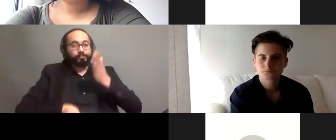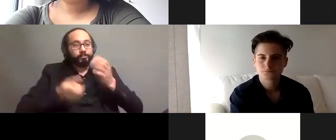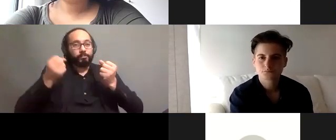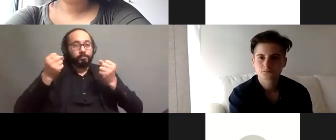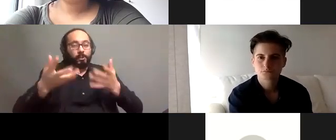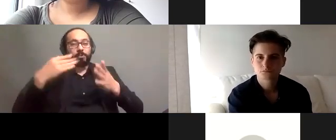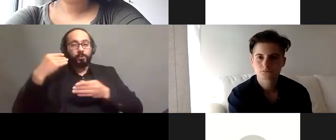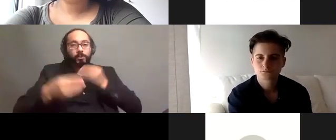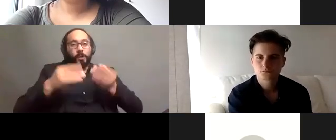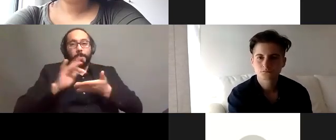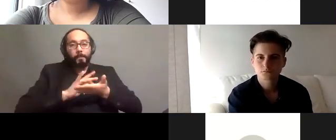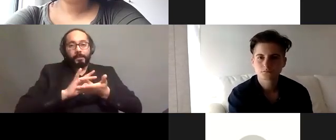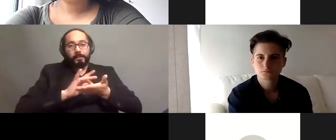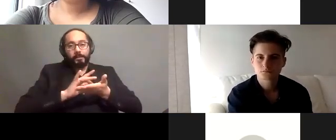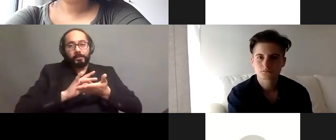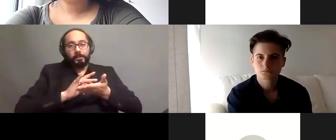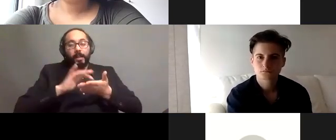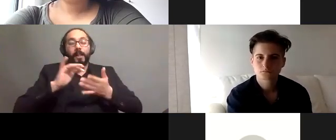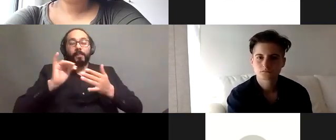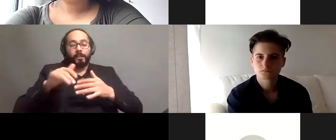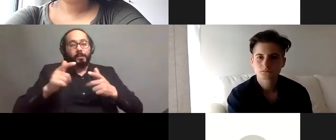a huge frustration. So